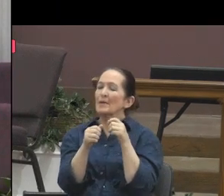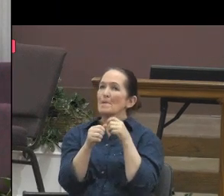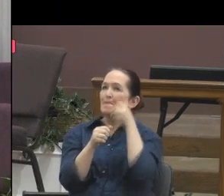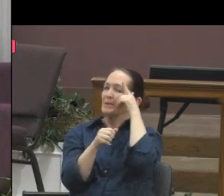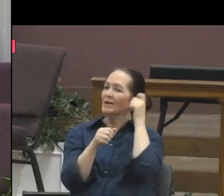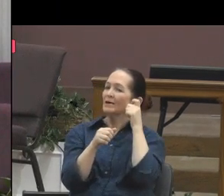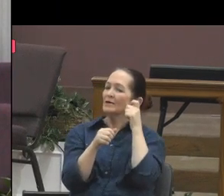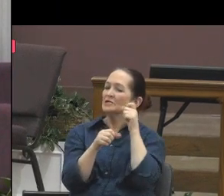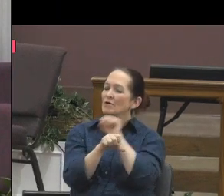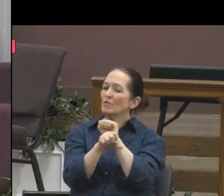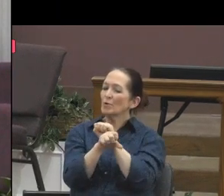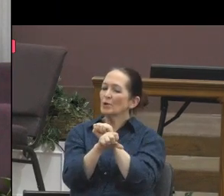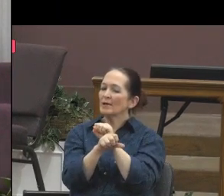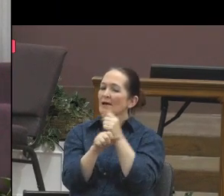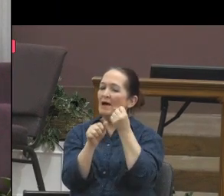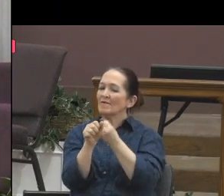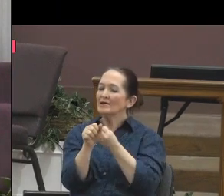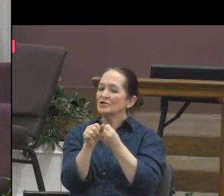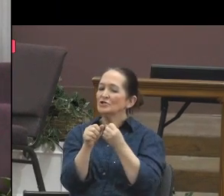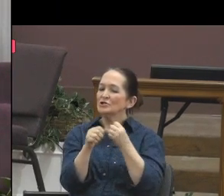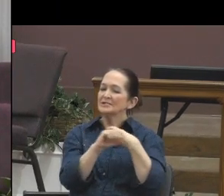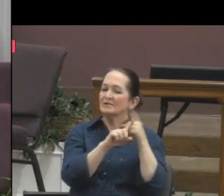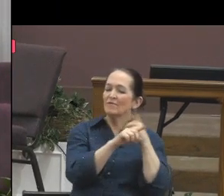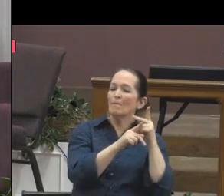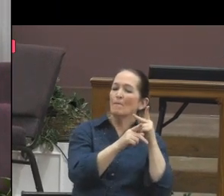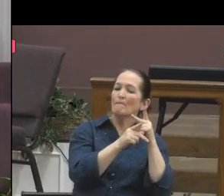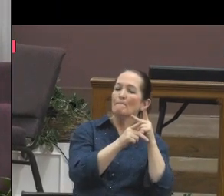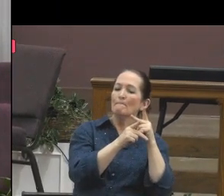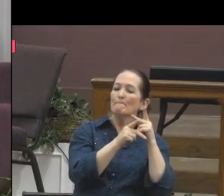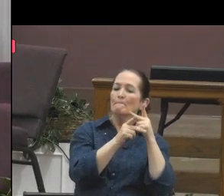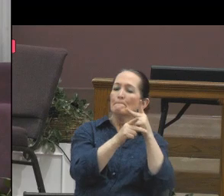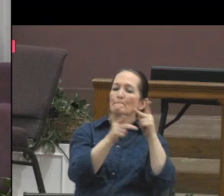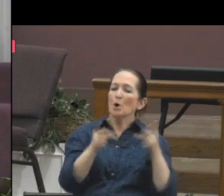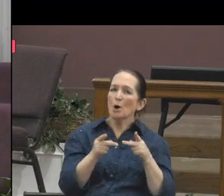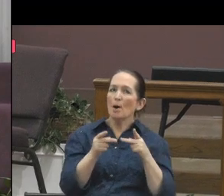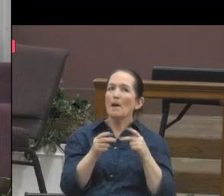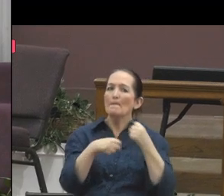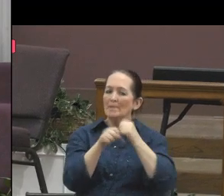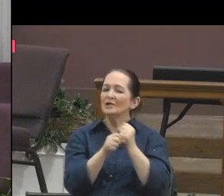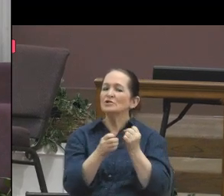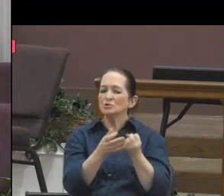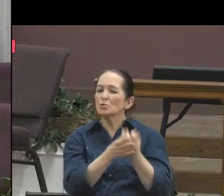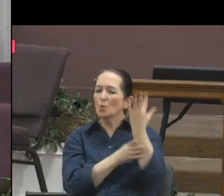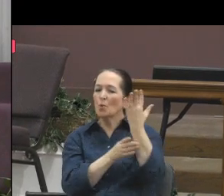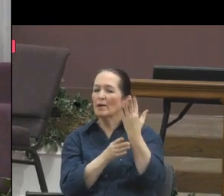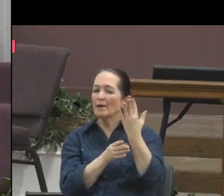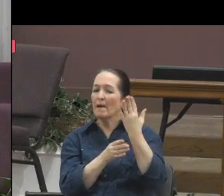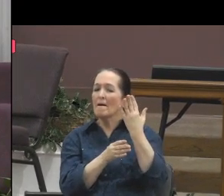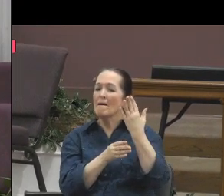growth of the body for the building up of itself in love."